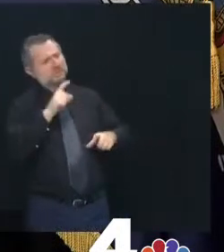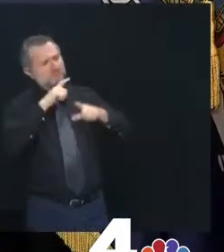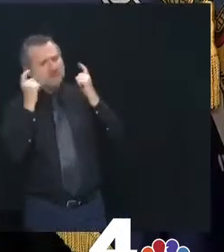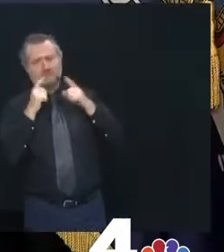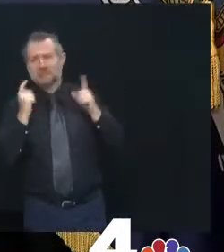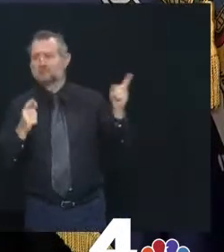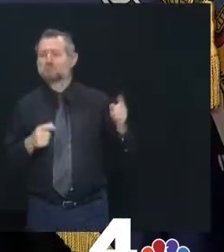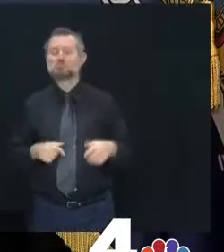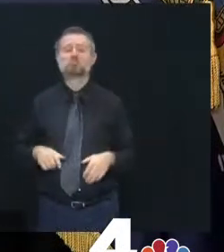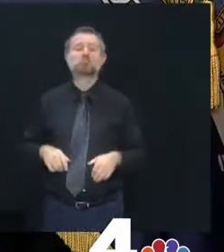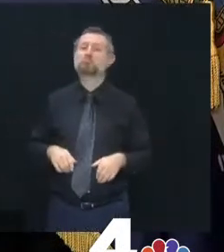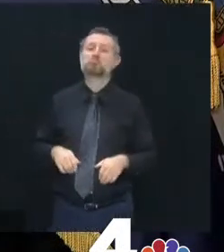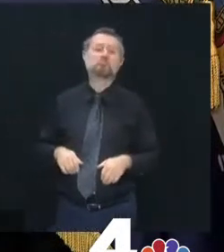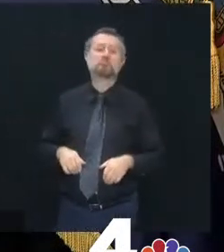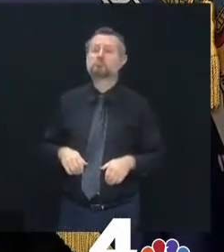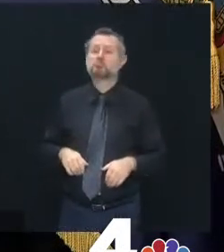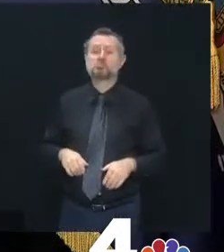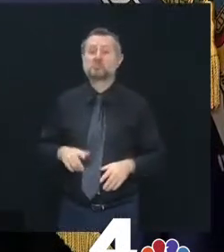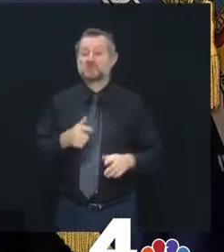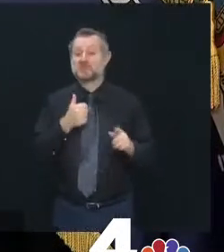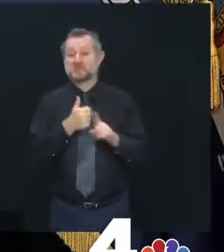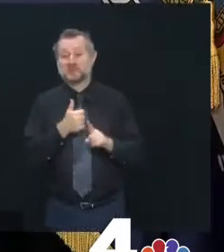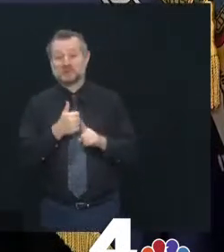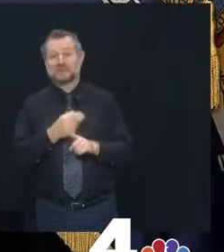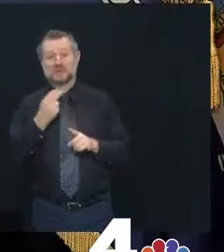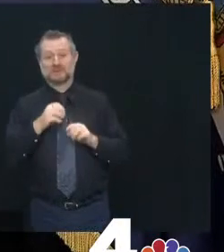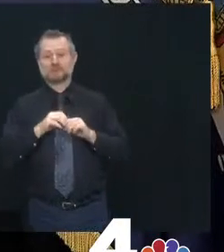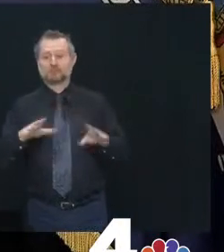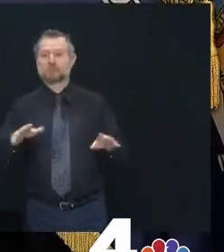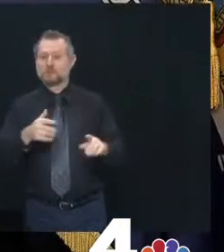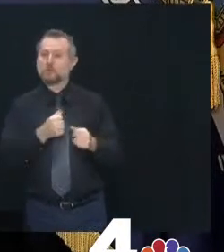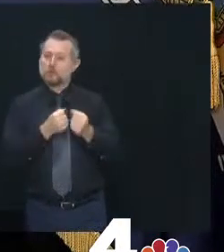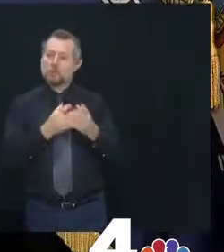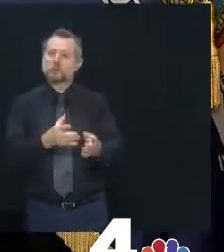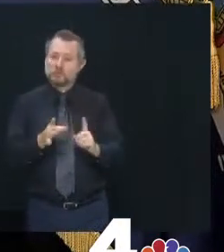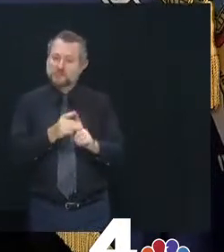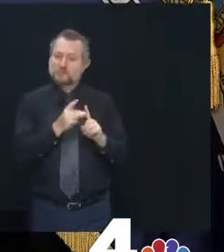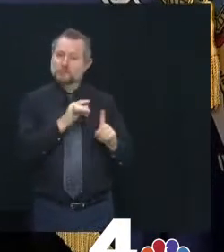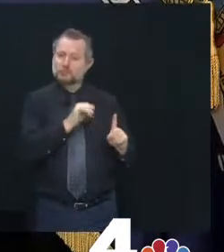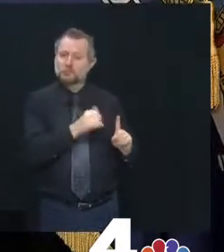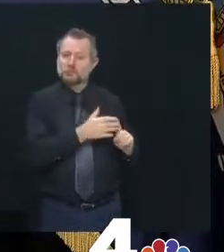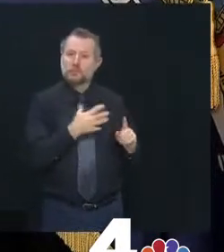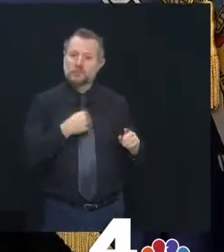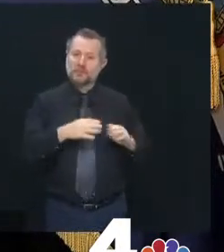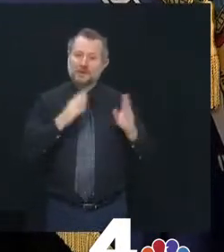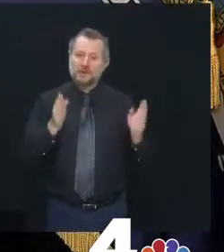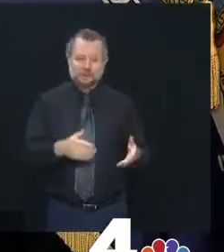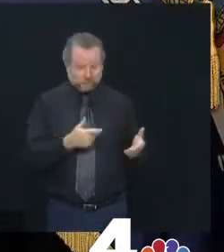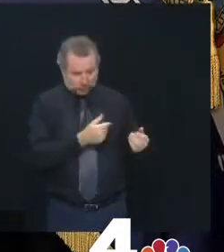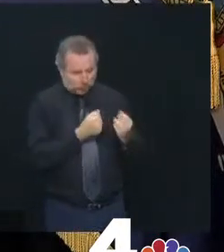who was a super spreader himself at the White House, at the Rose Garden event, right?